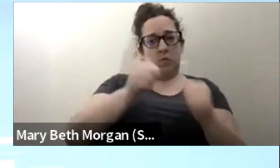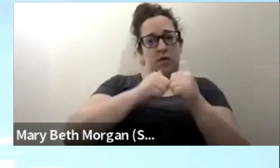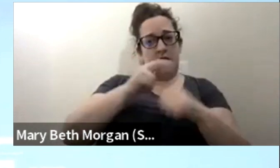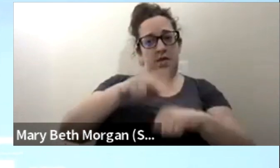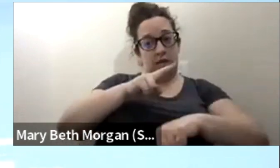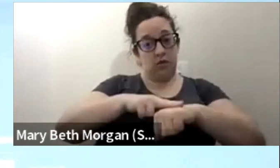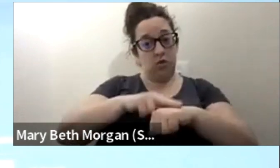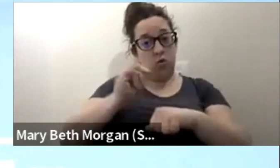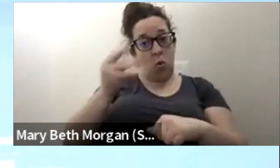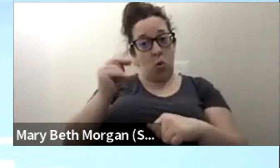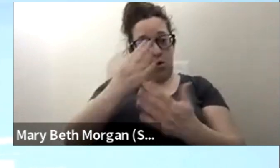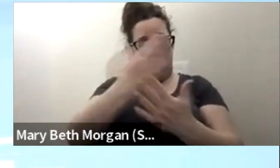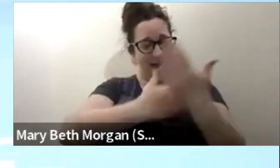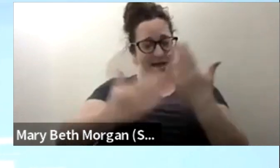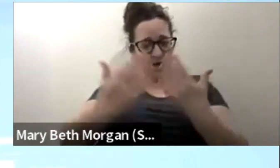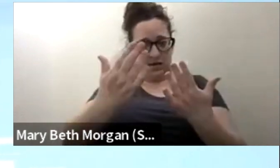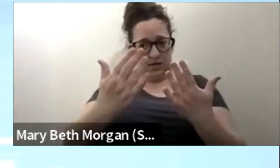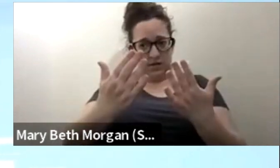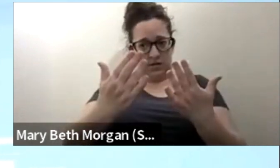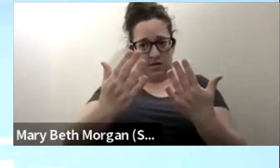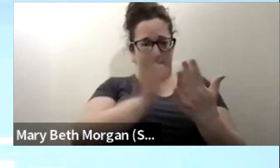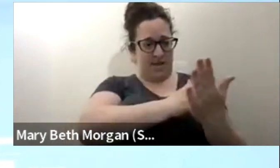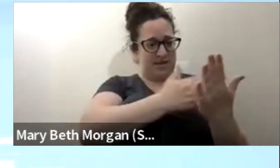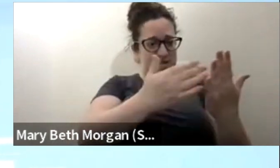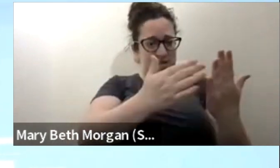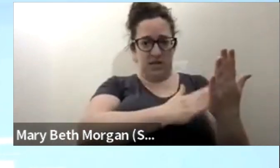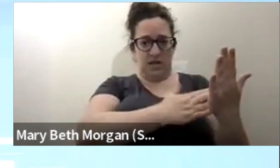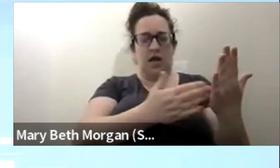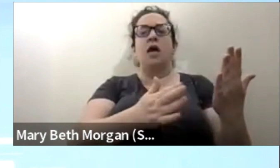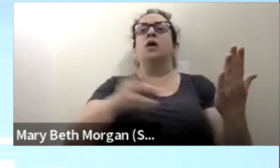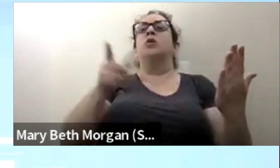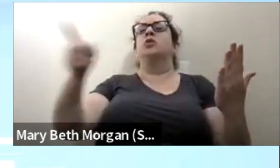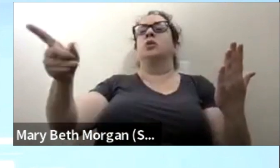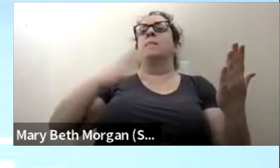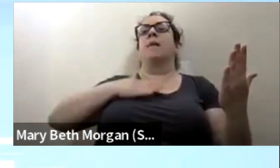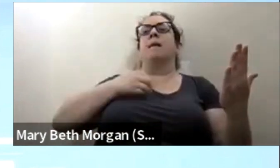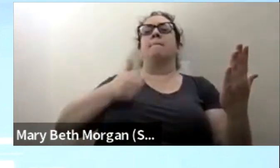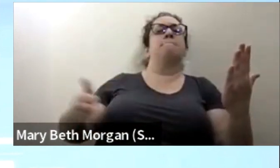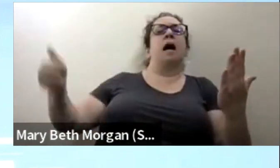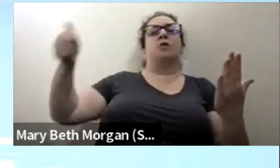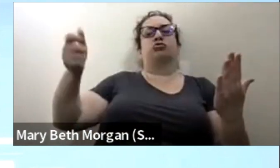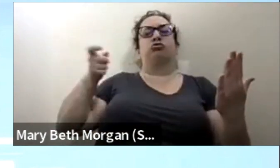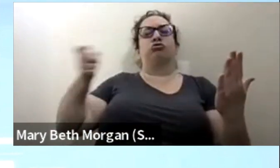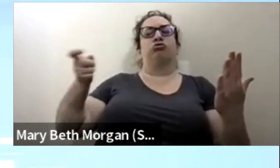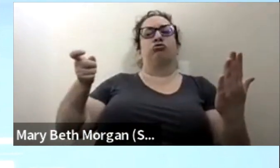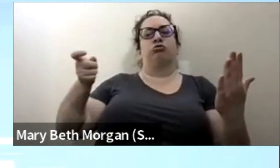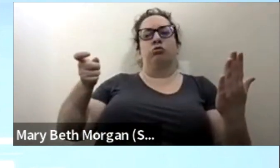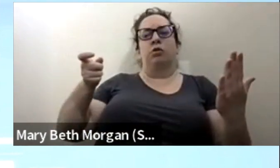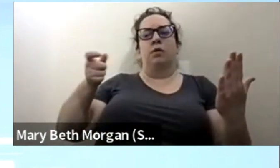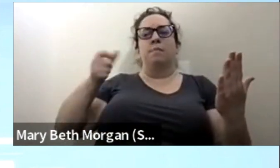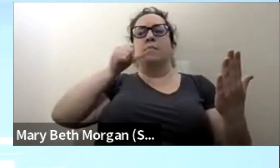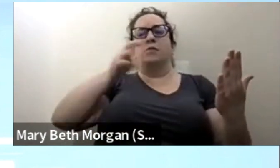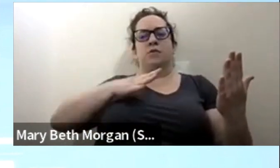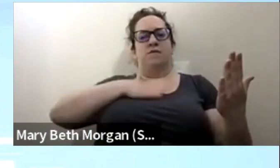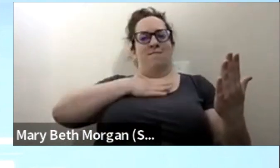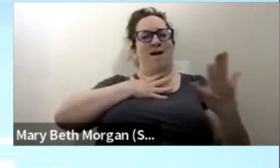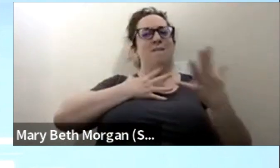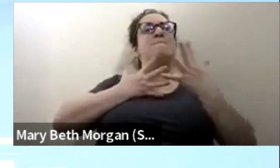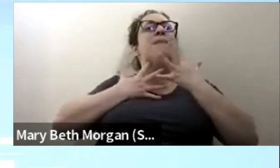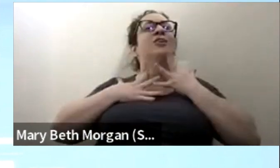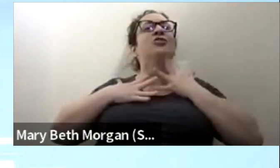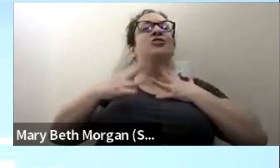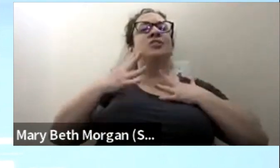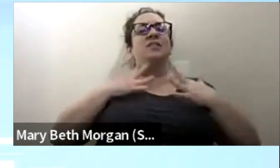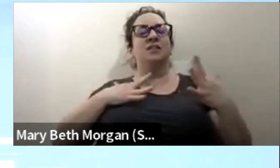then, the master mistress of my passions. And again, it's of my passion. And then